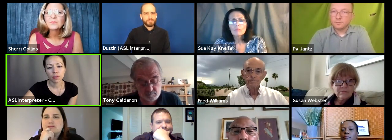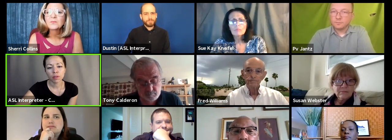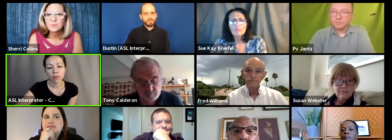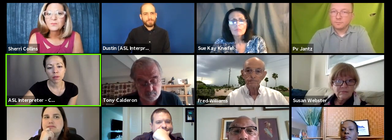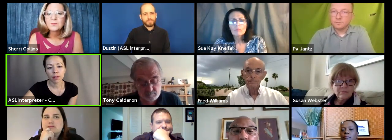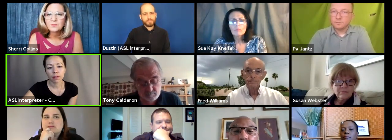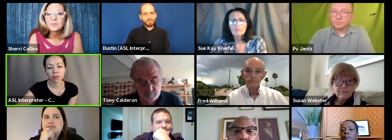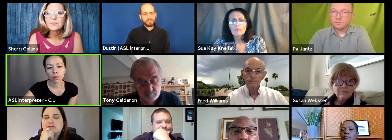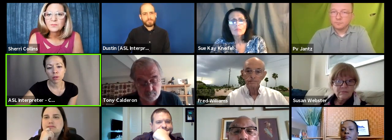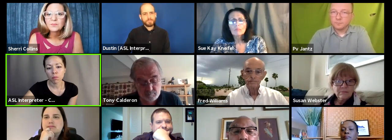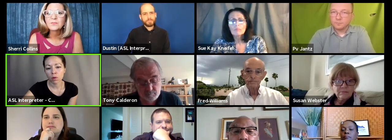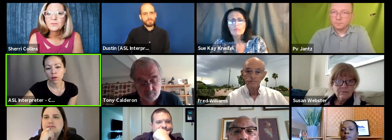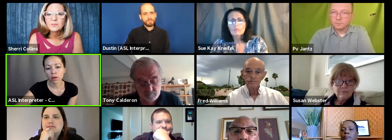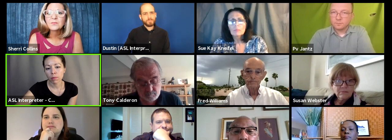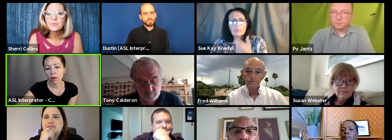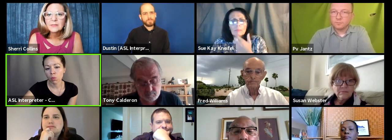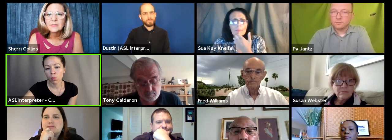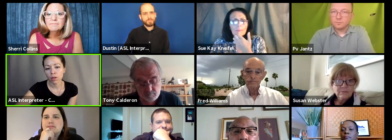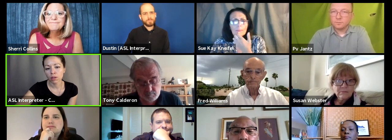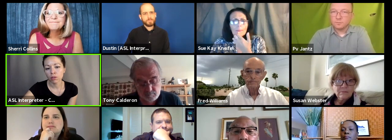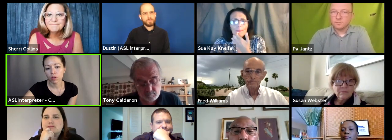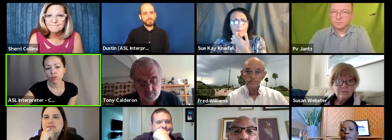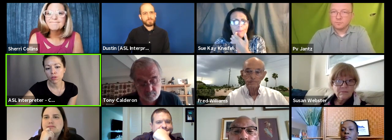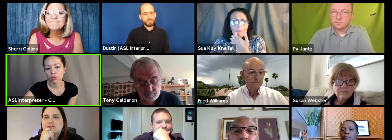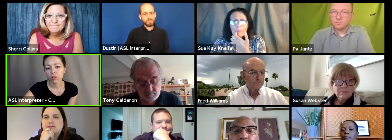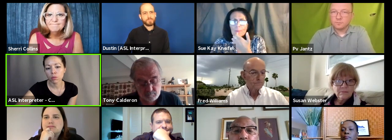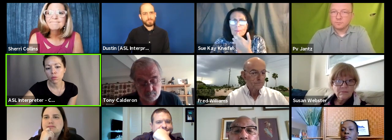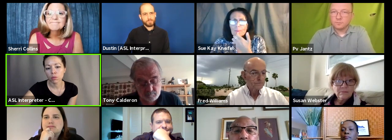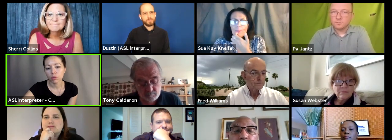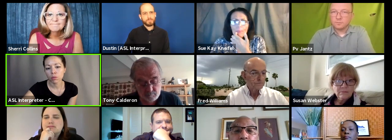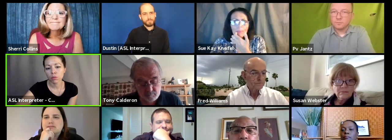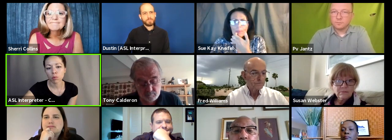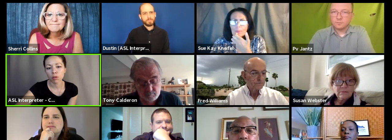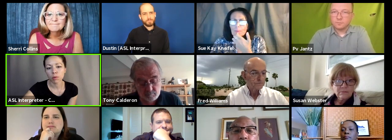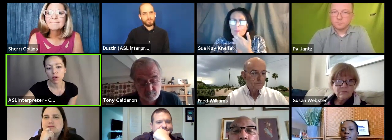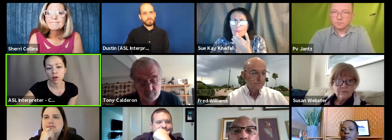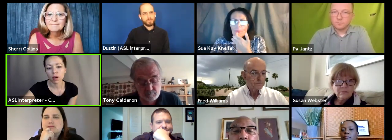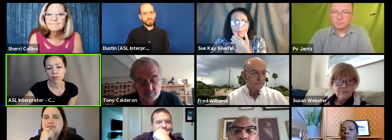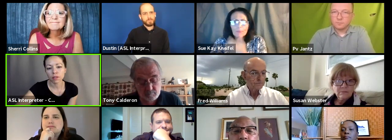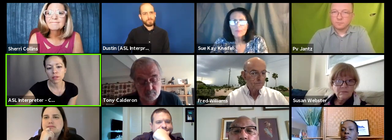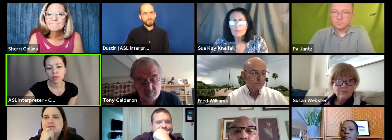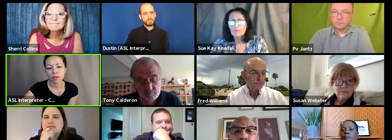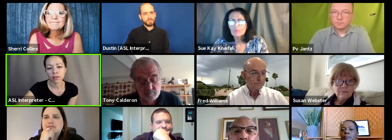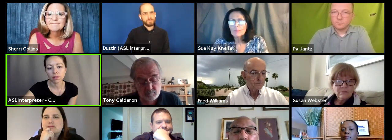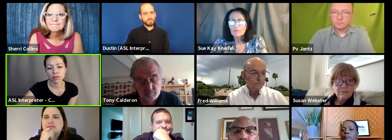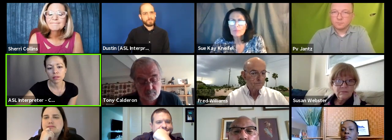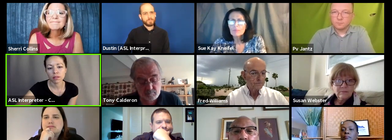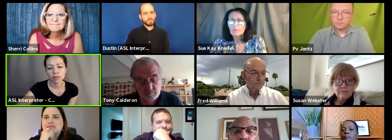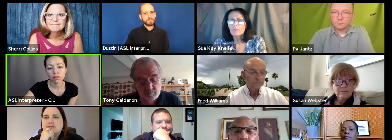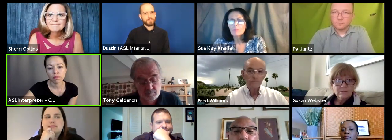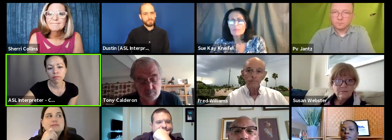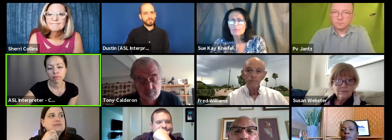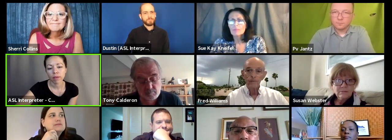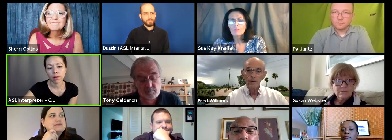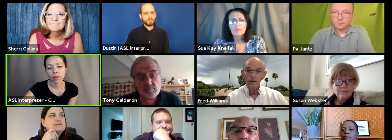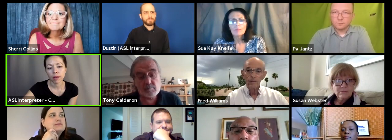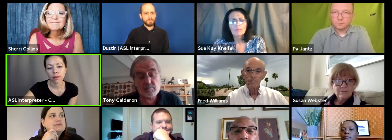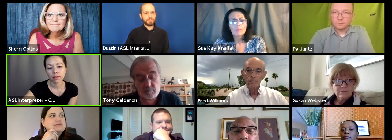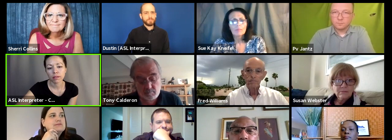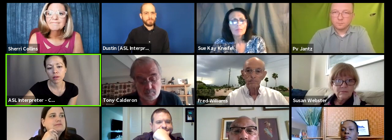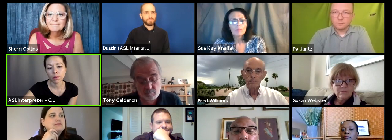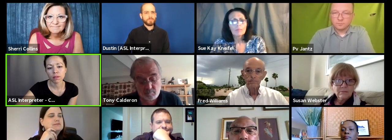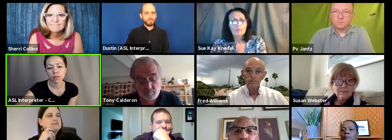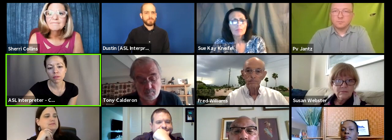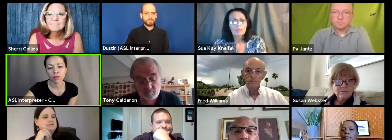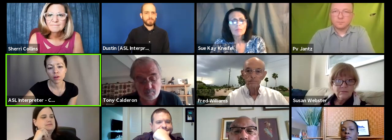can you elaborate a little bit more about what you are doing with the unemployment office and how that